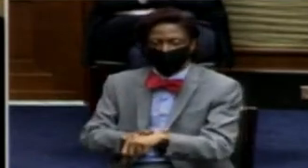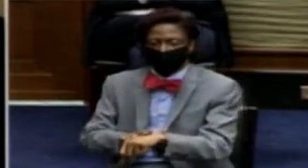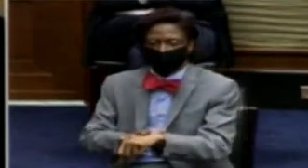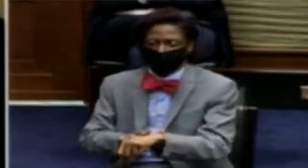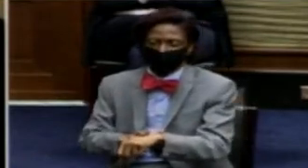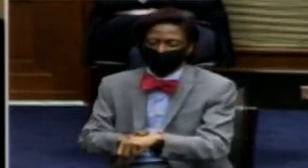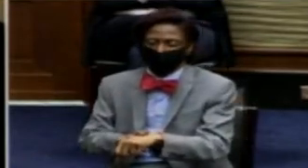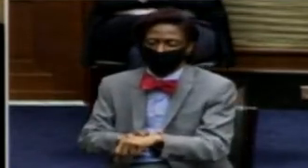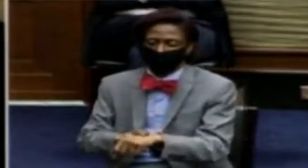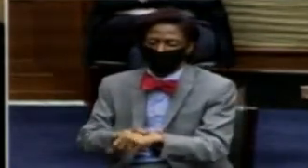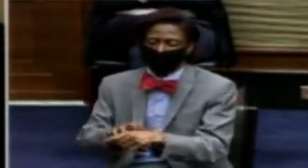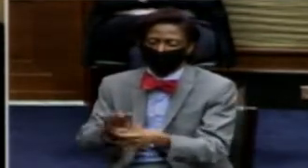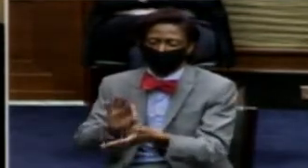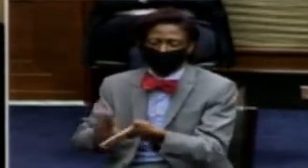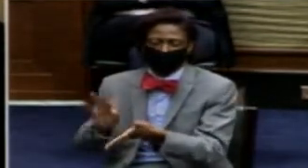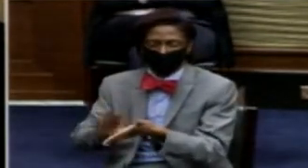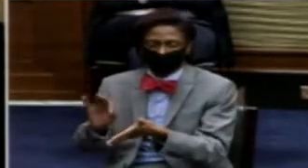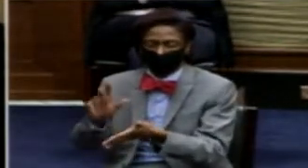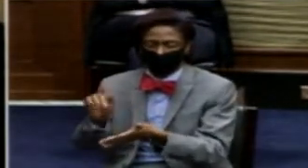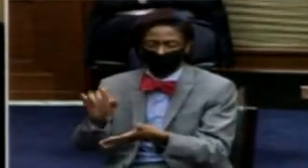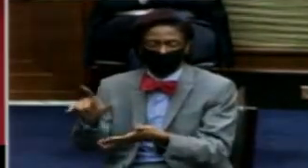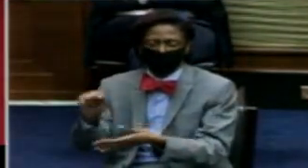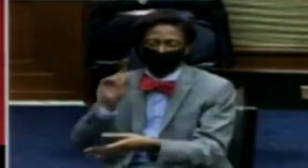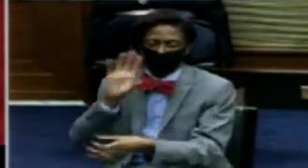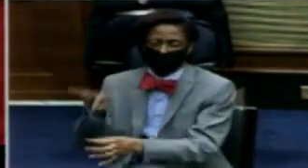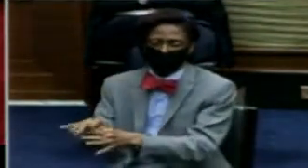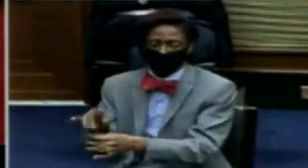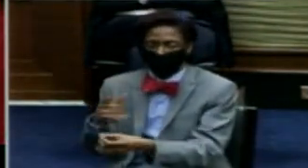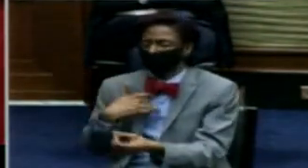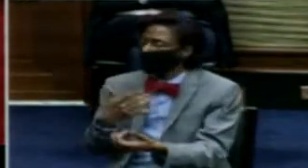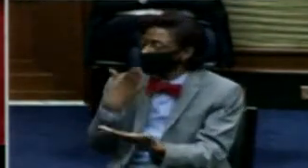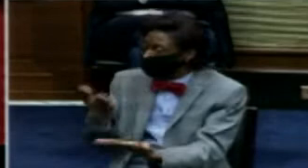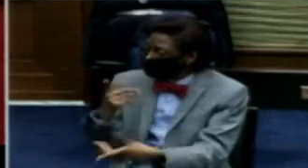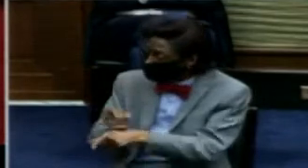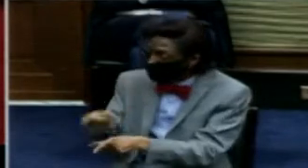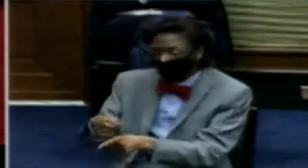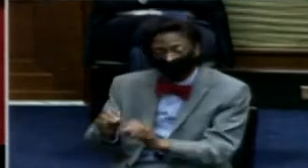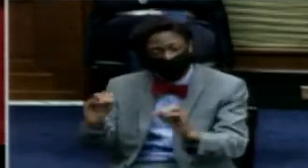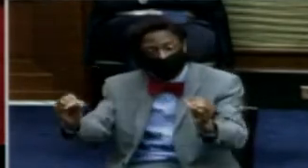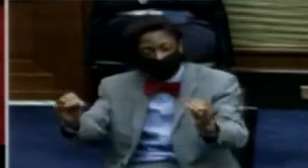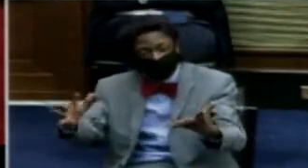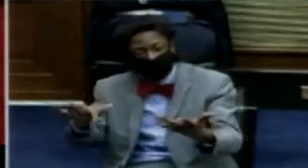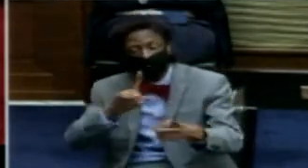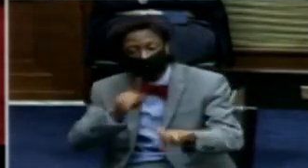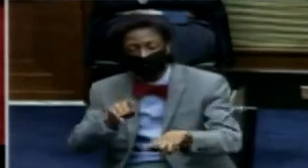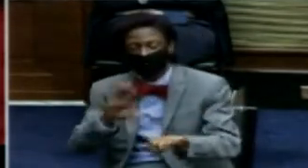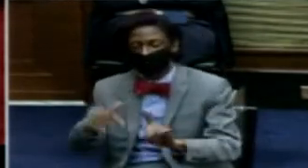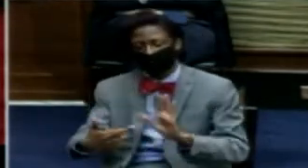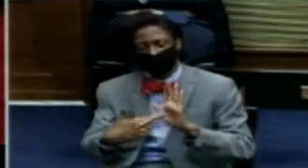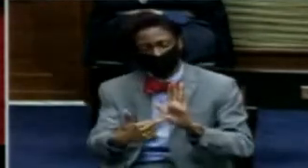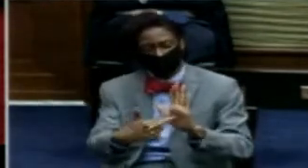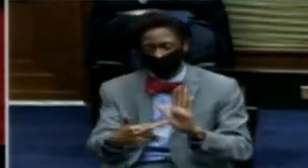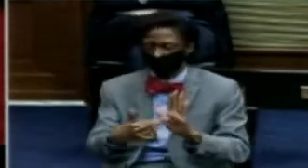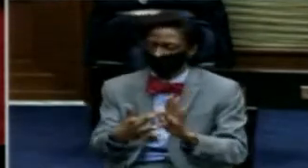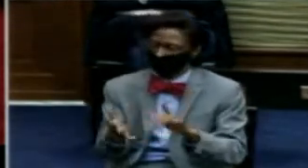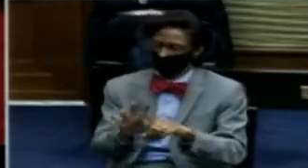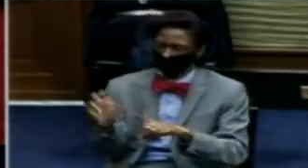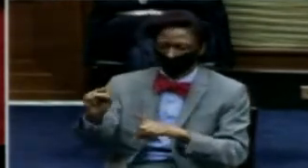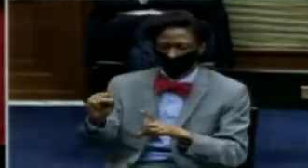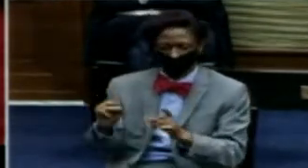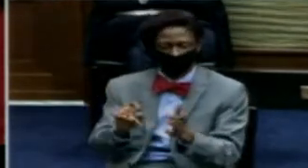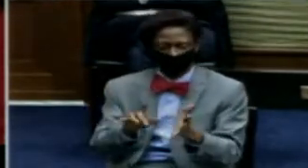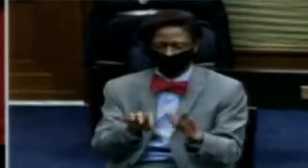national legislature. That's right, Mr. Henderson, and I appreciate that. None. That's the answer. This represents an extraordinary violation